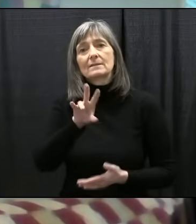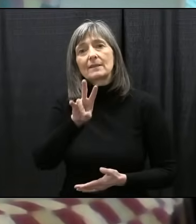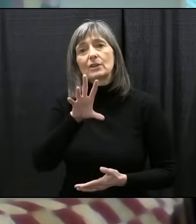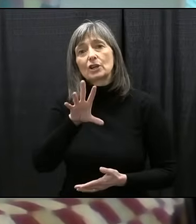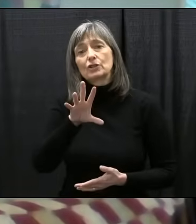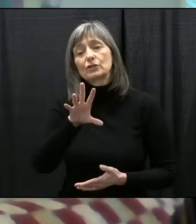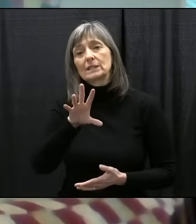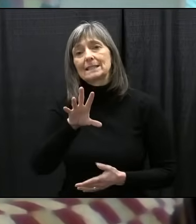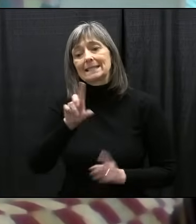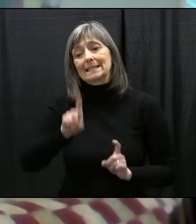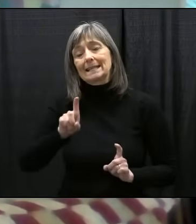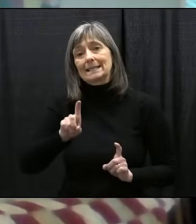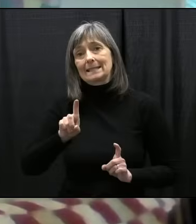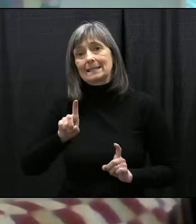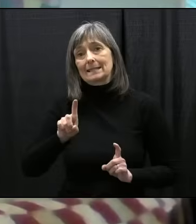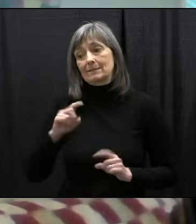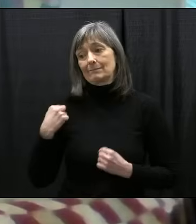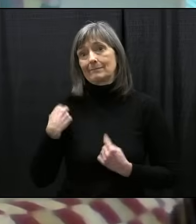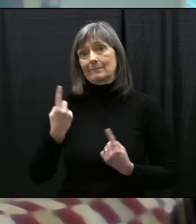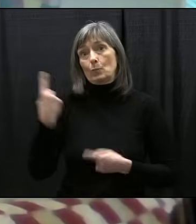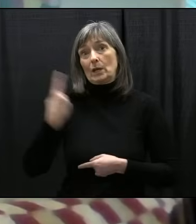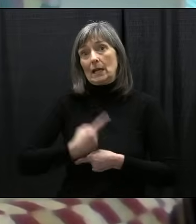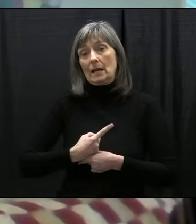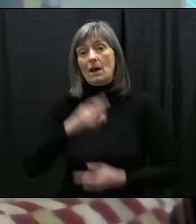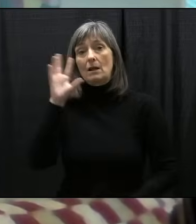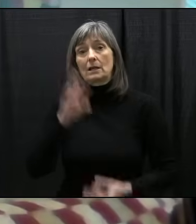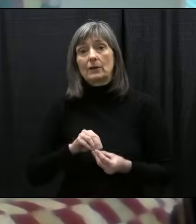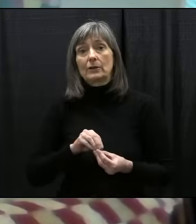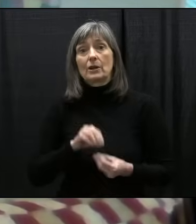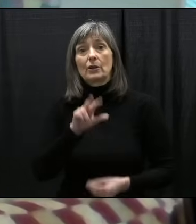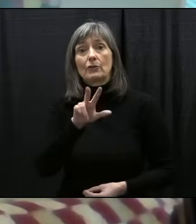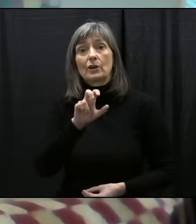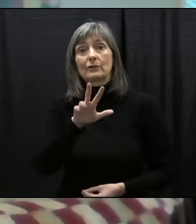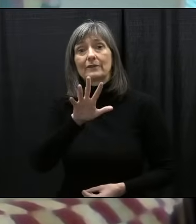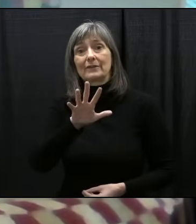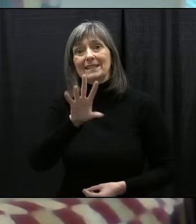1,707 tests were completed since yesterday, for a total of